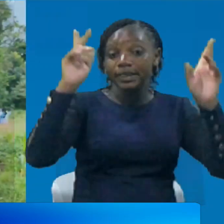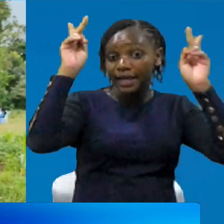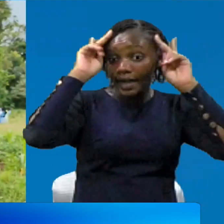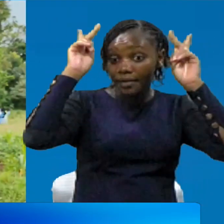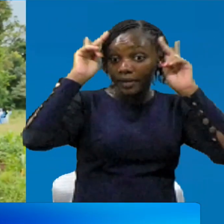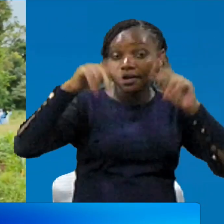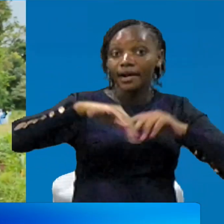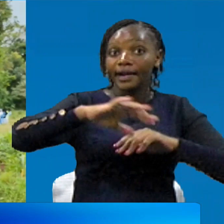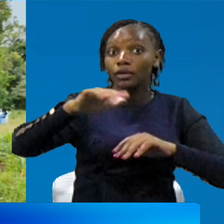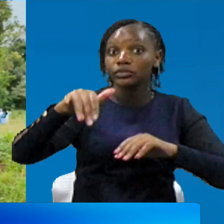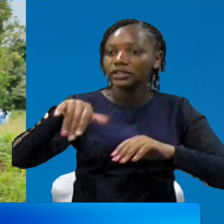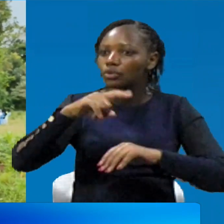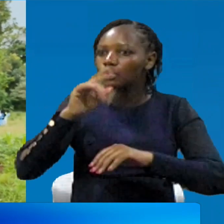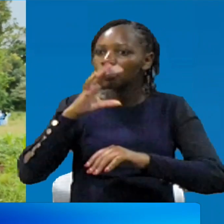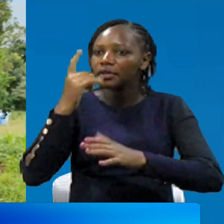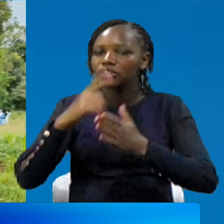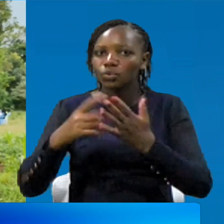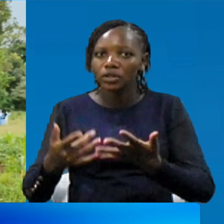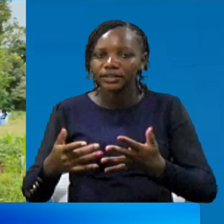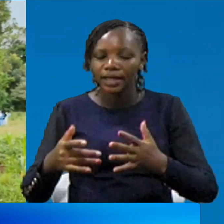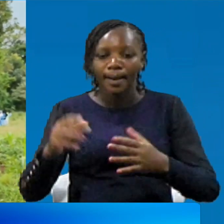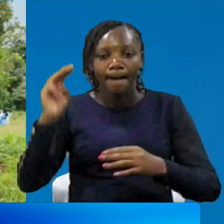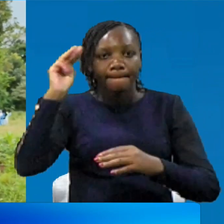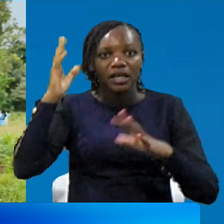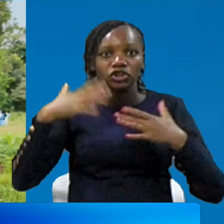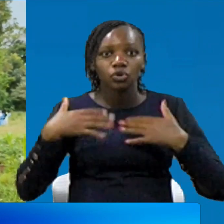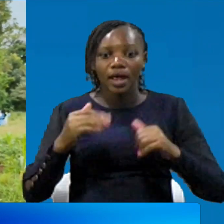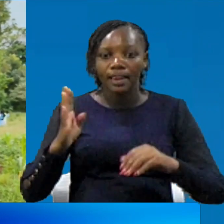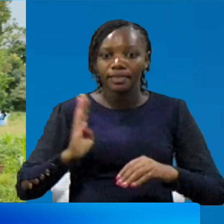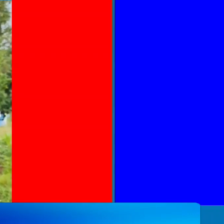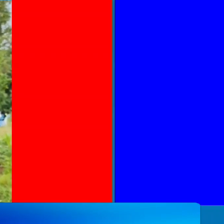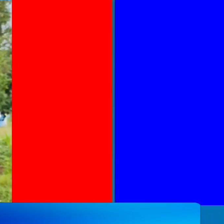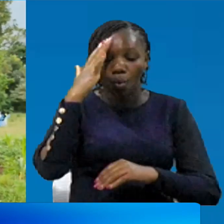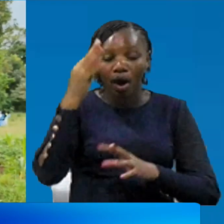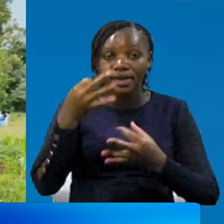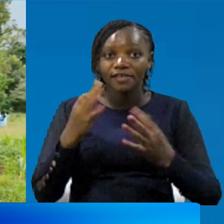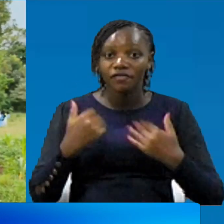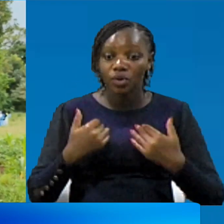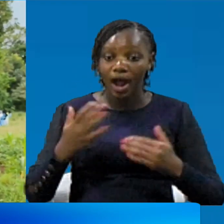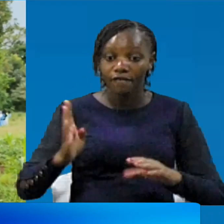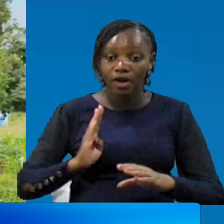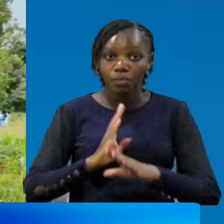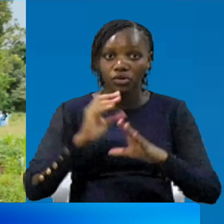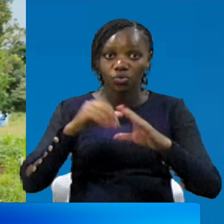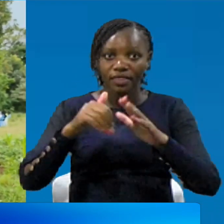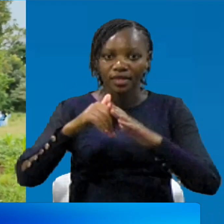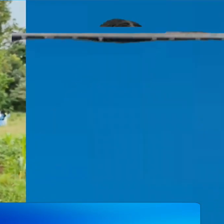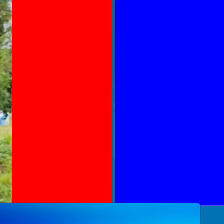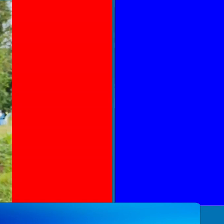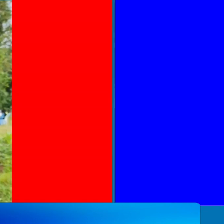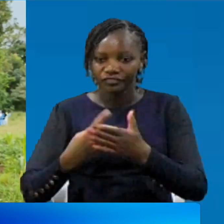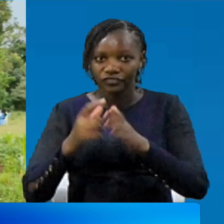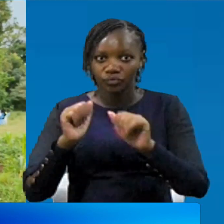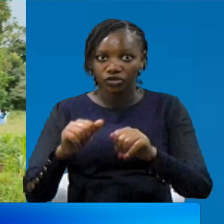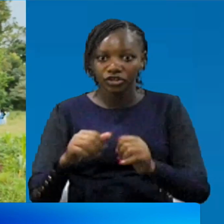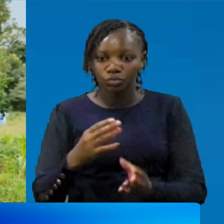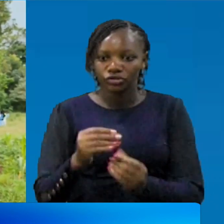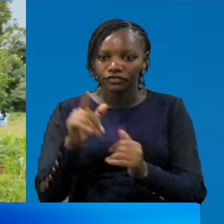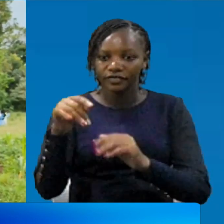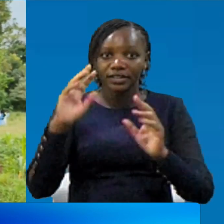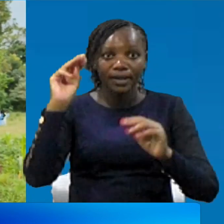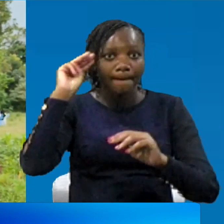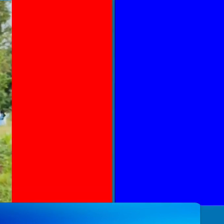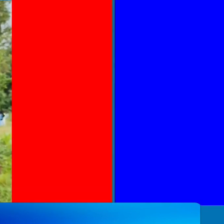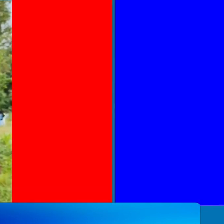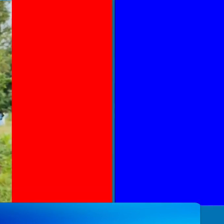What we are lacking is mental health board, because if we have a board in the county, it can facilitate these mental issues.